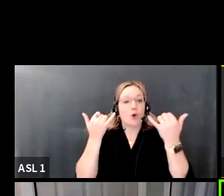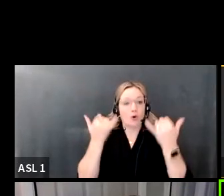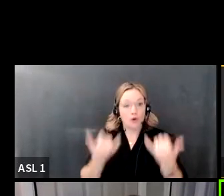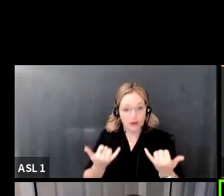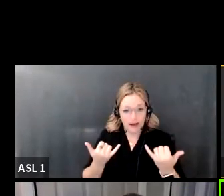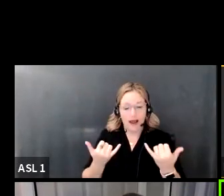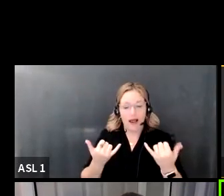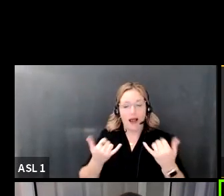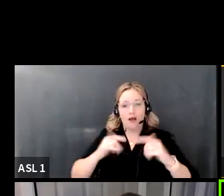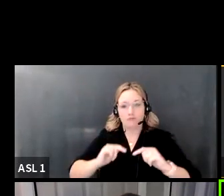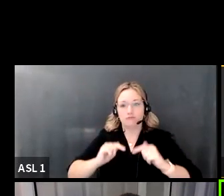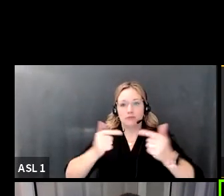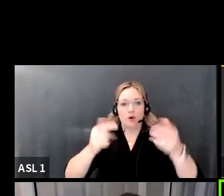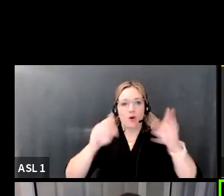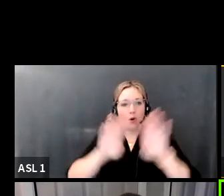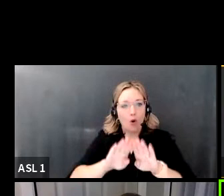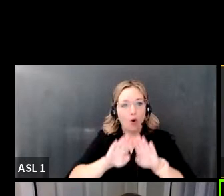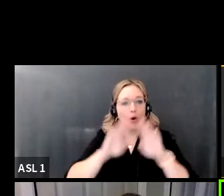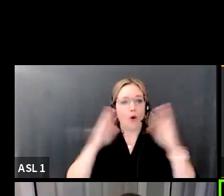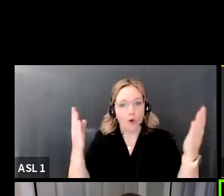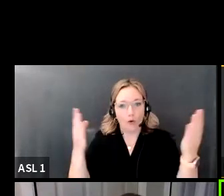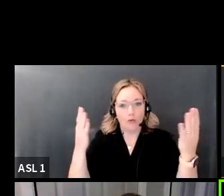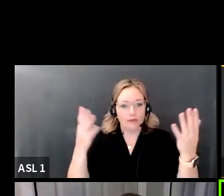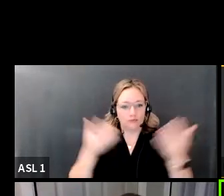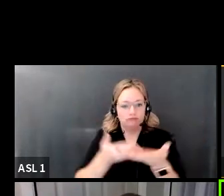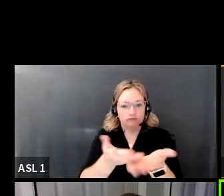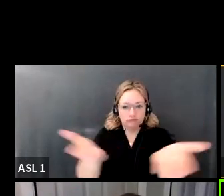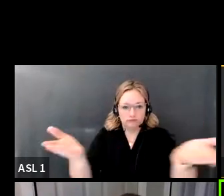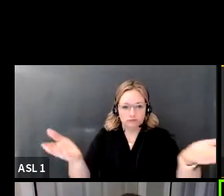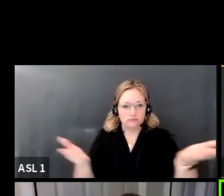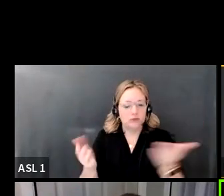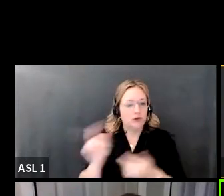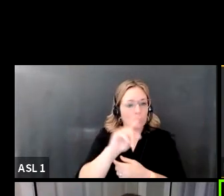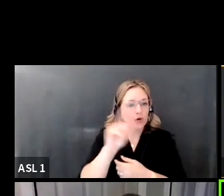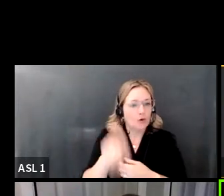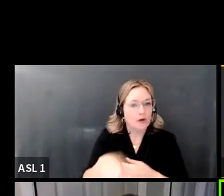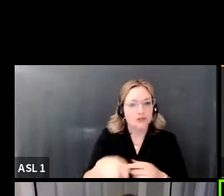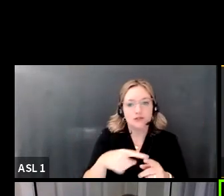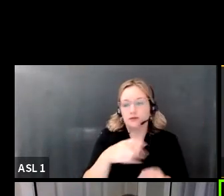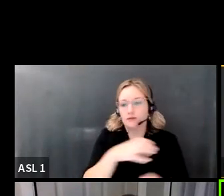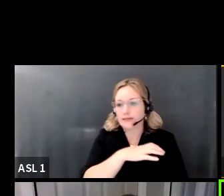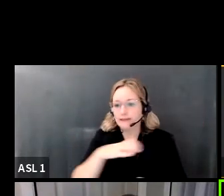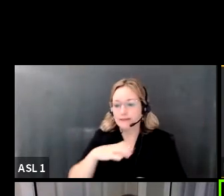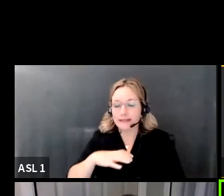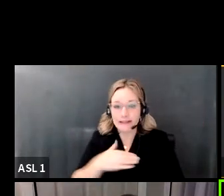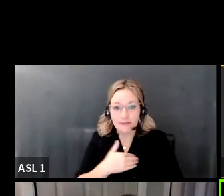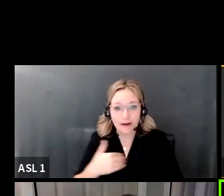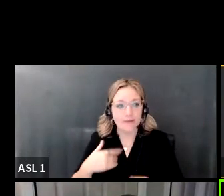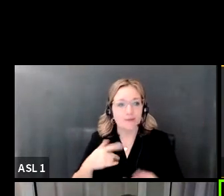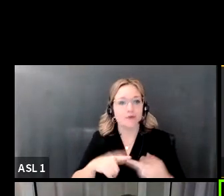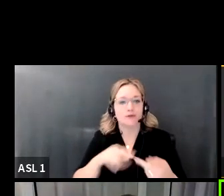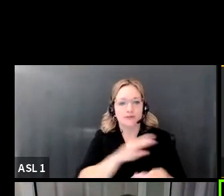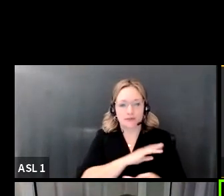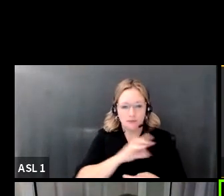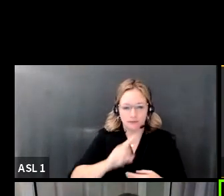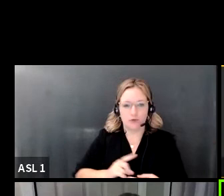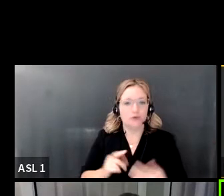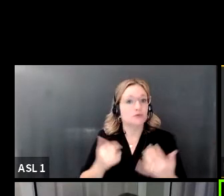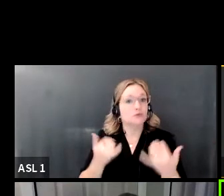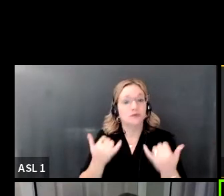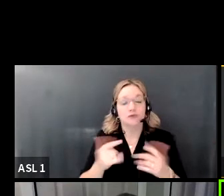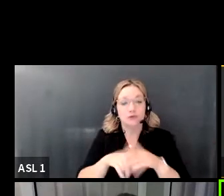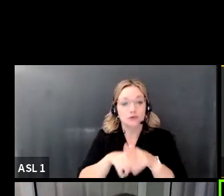floor to questions from committee members uh followed by board members so i'm going to start with uh